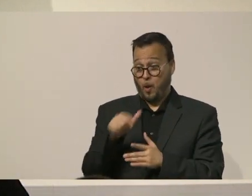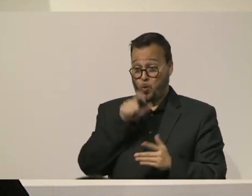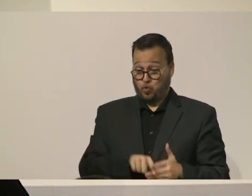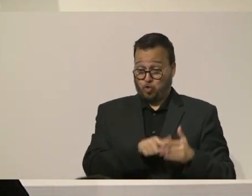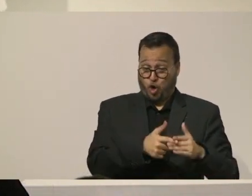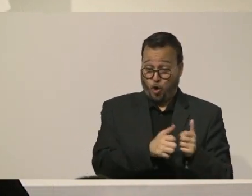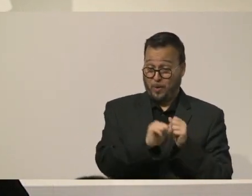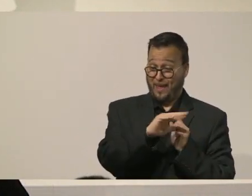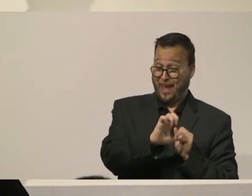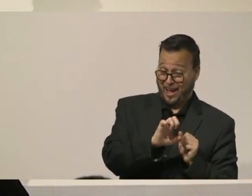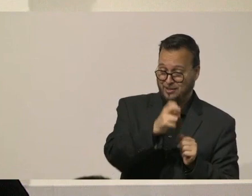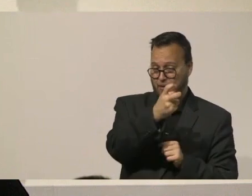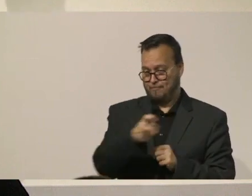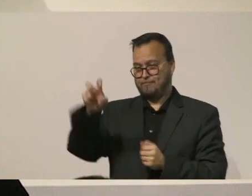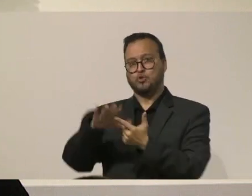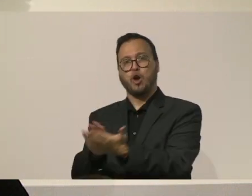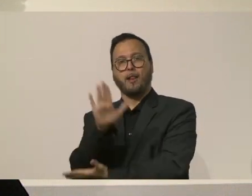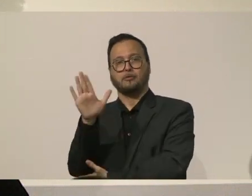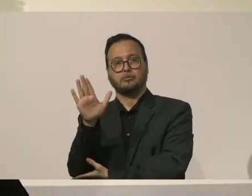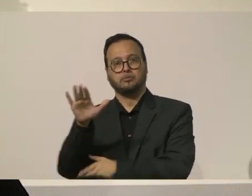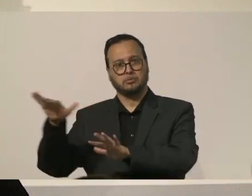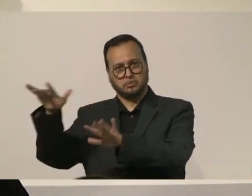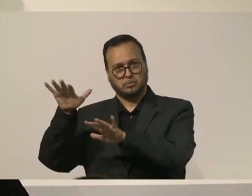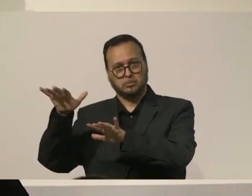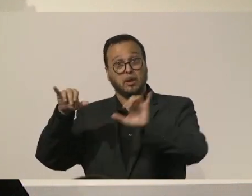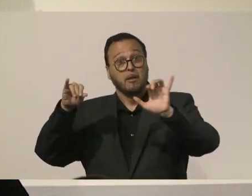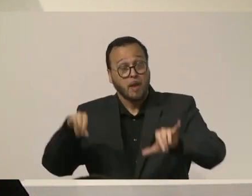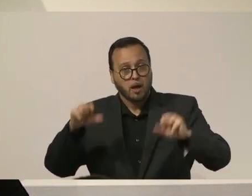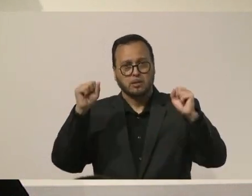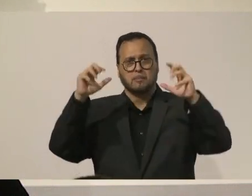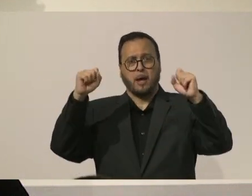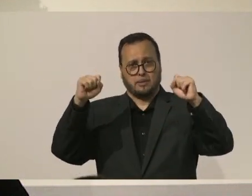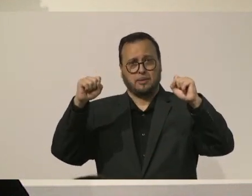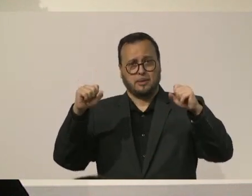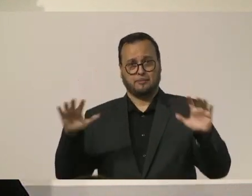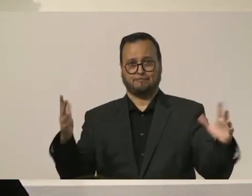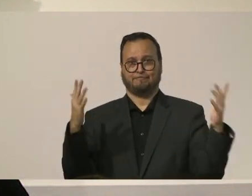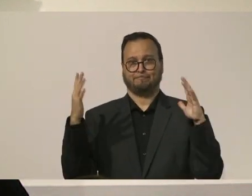programs. I think that's an amazing